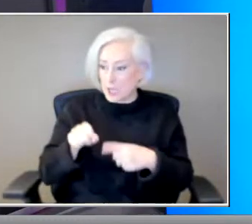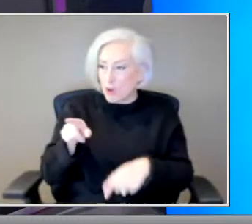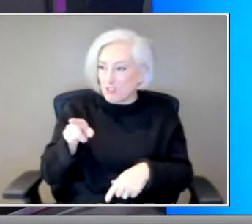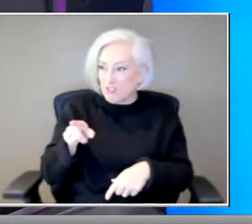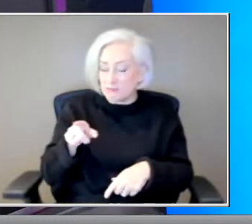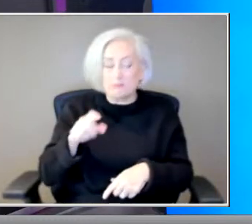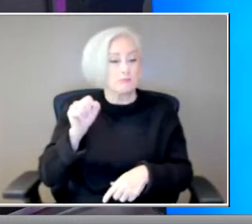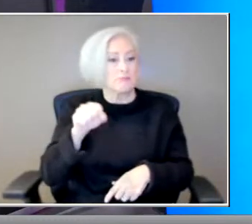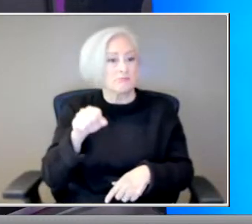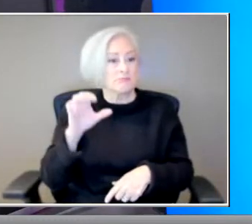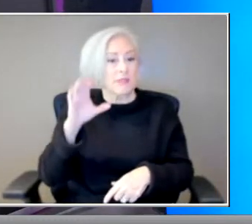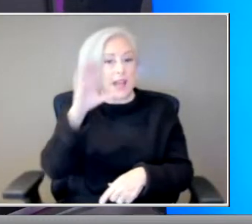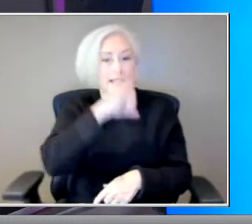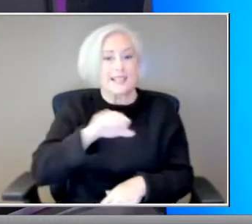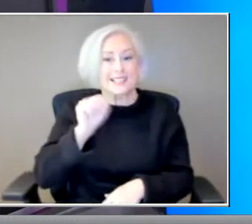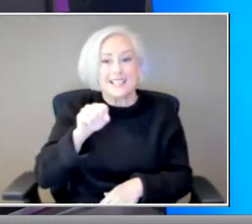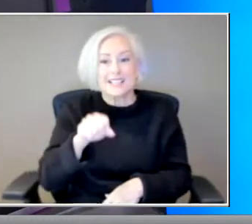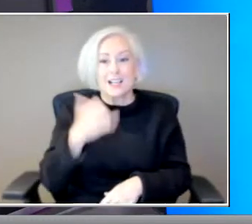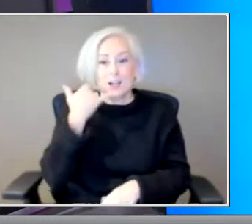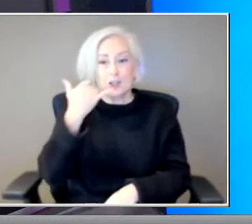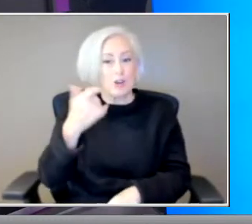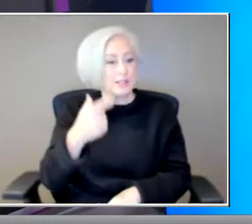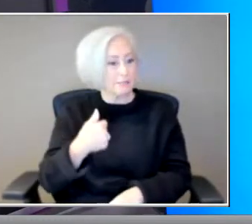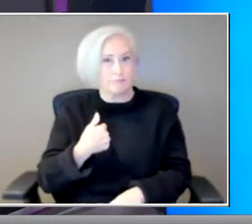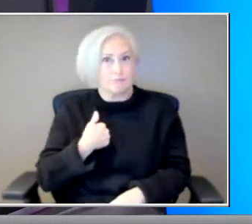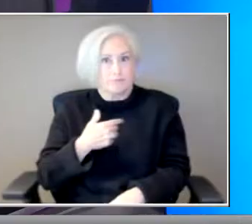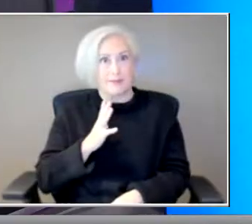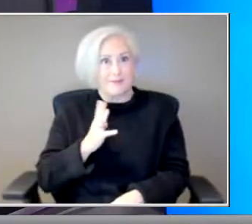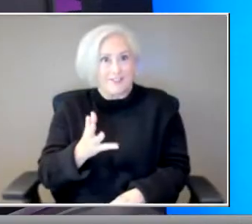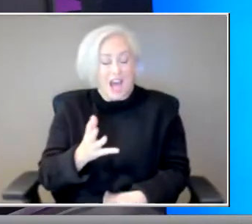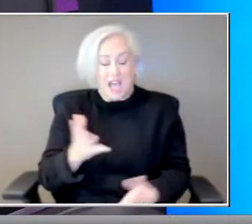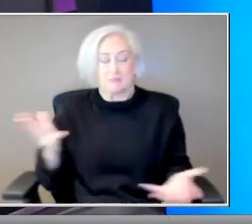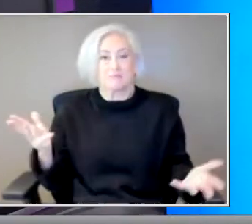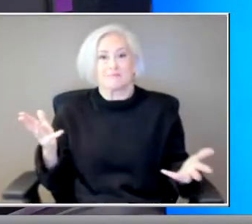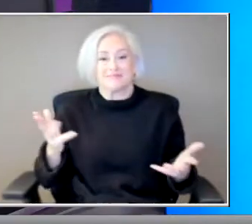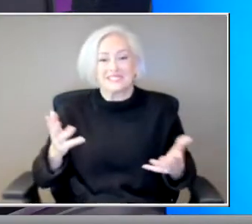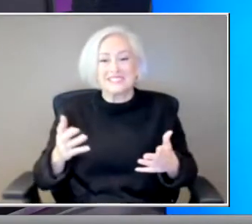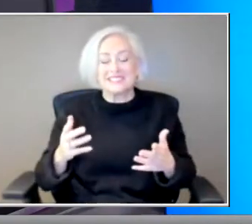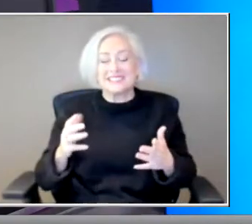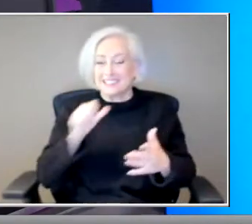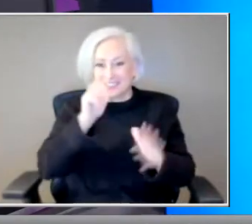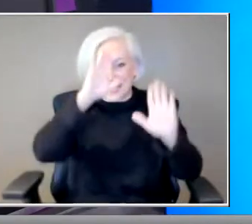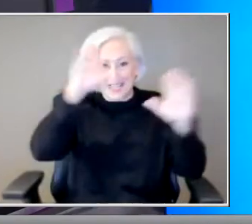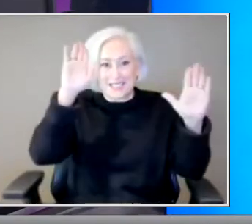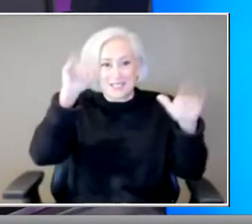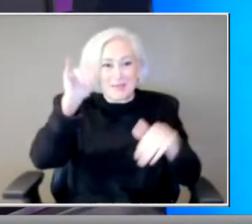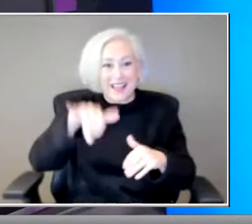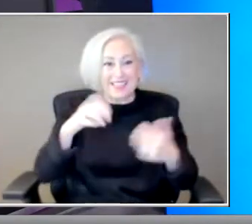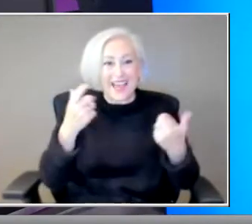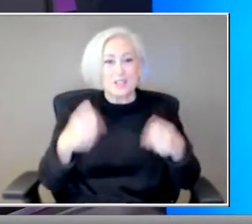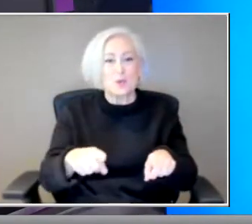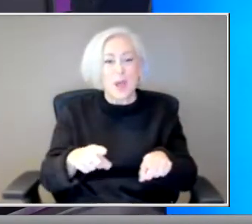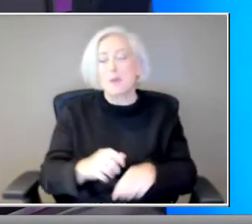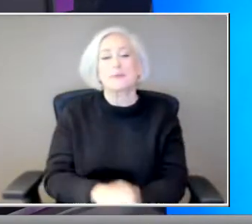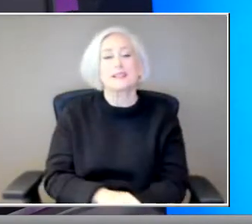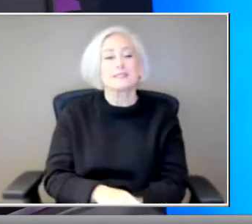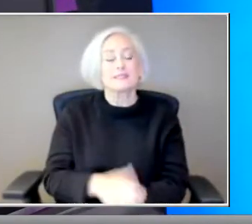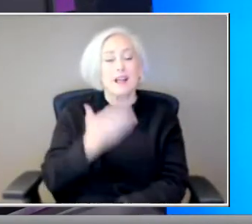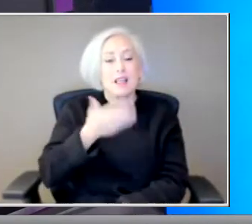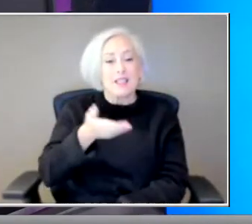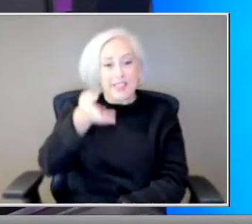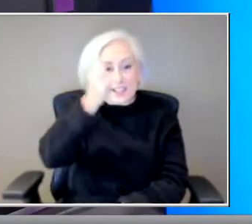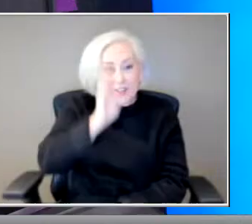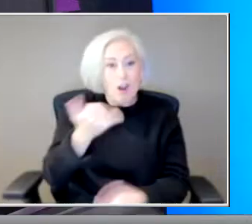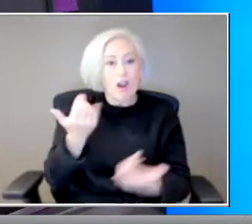she said, you said, hey, I'm fine, or something. I mean, no one expected that. And thank God that's how it turned out. With so many